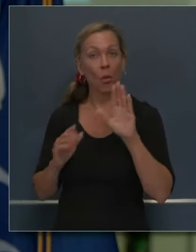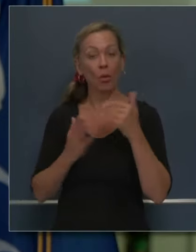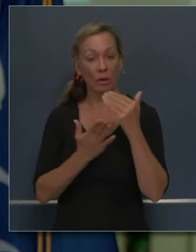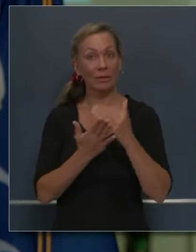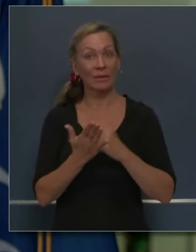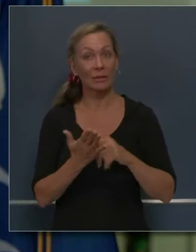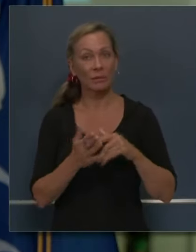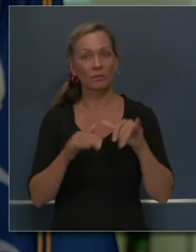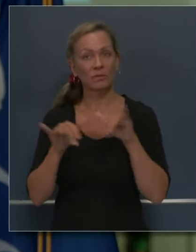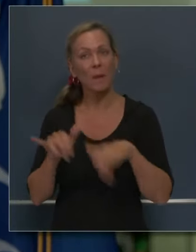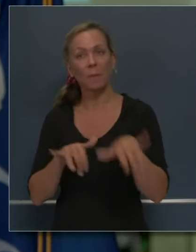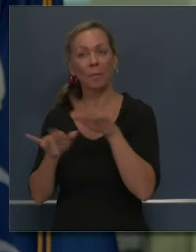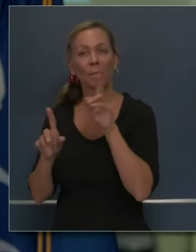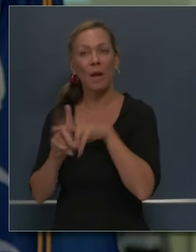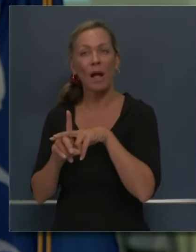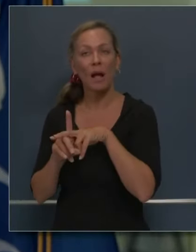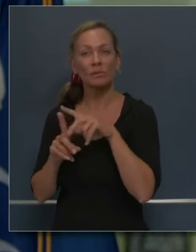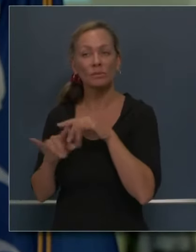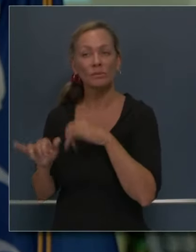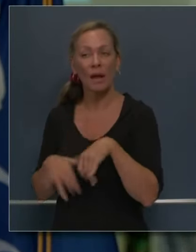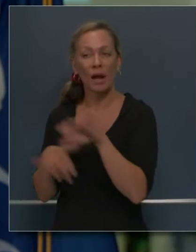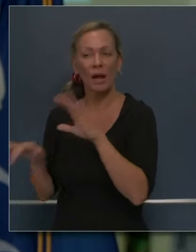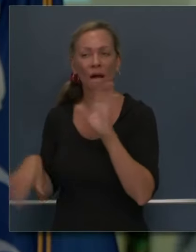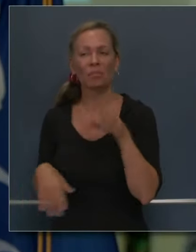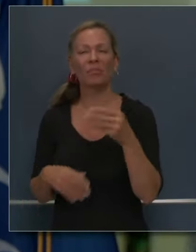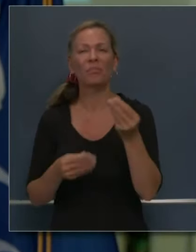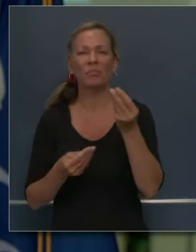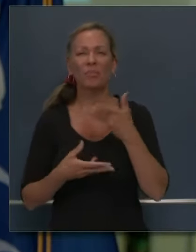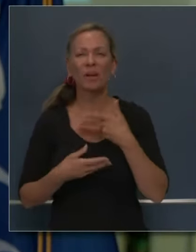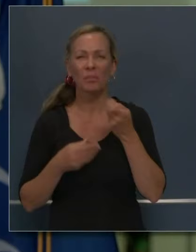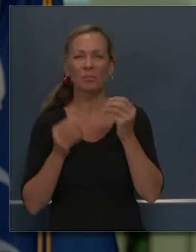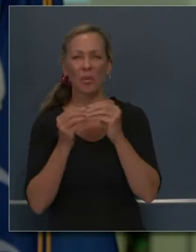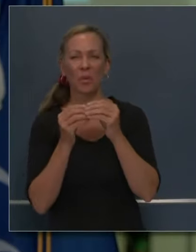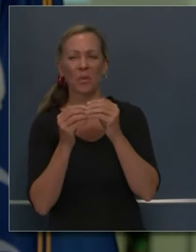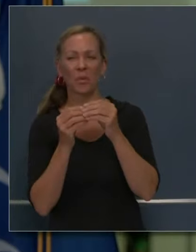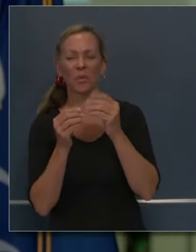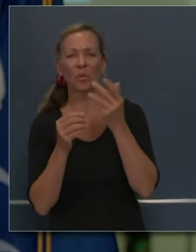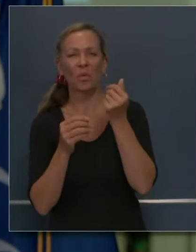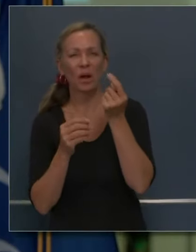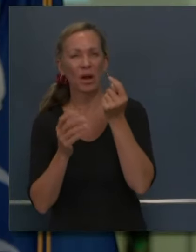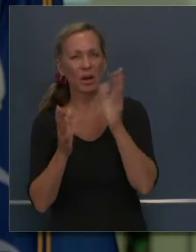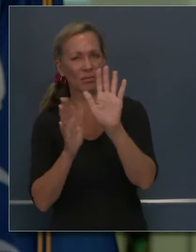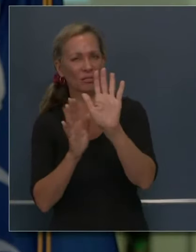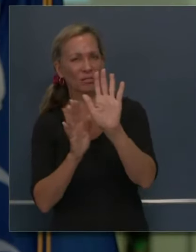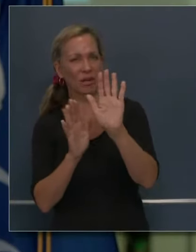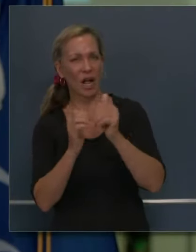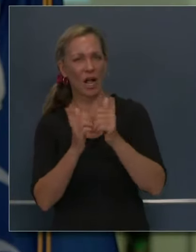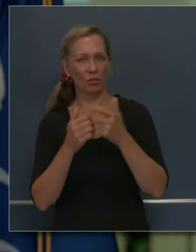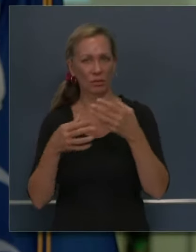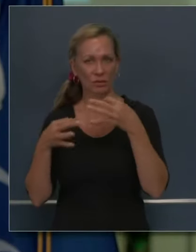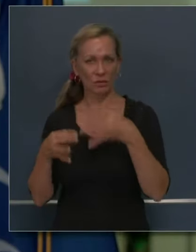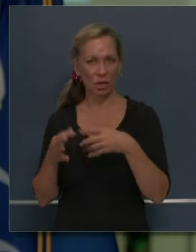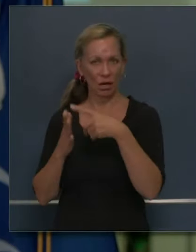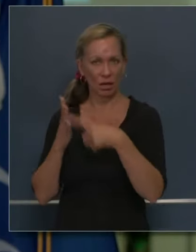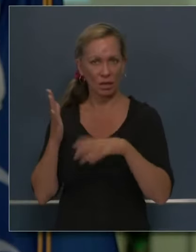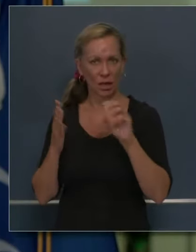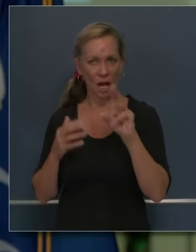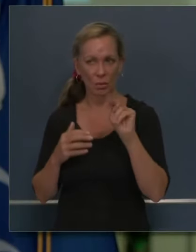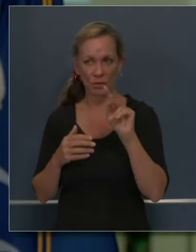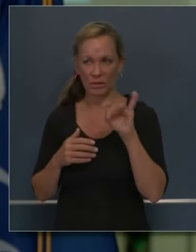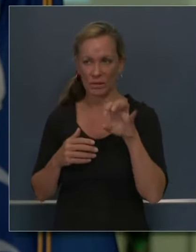expect here. If there's going to be a uniform process for these counties, or it's going to go case by case or county by county that you're crafting here. Yeah,